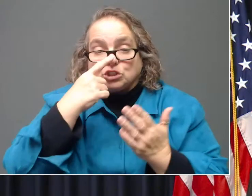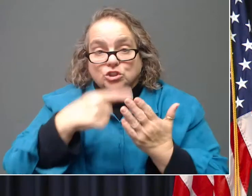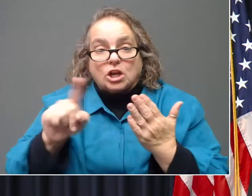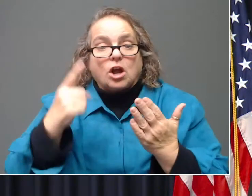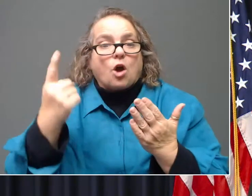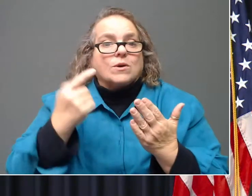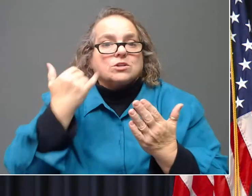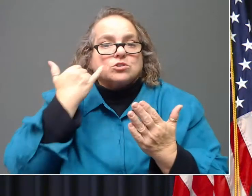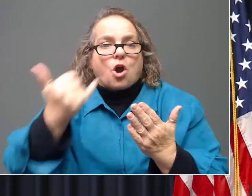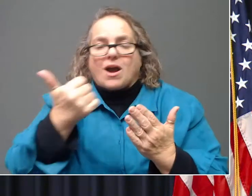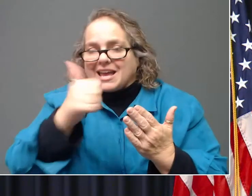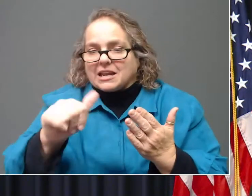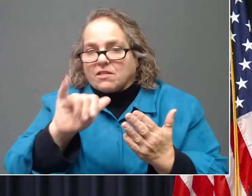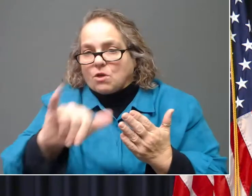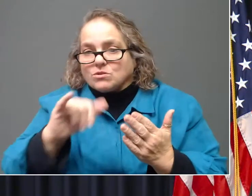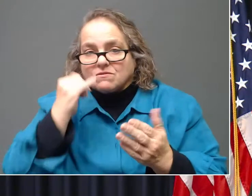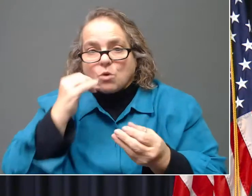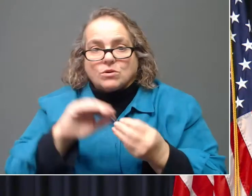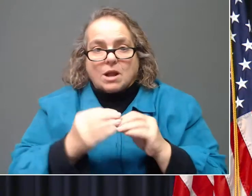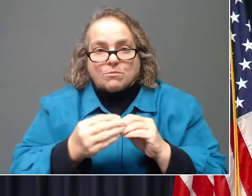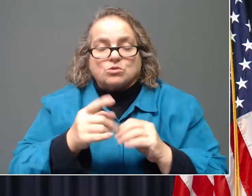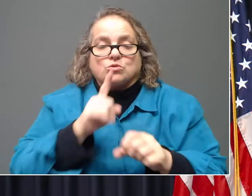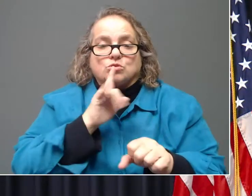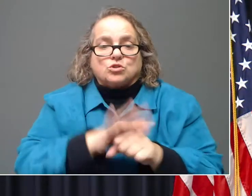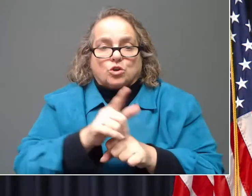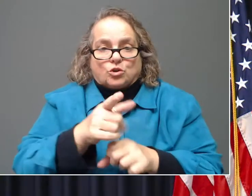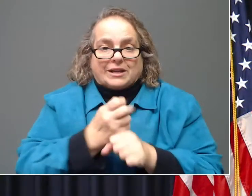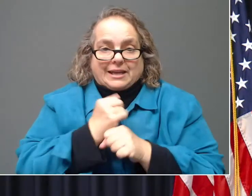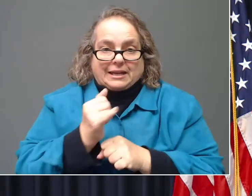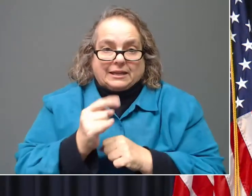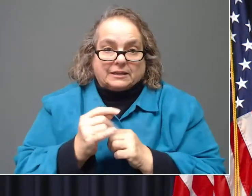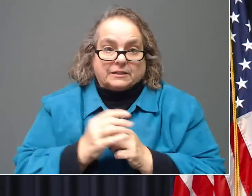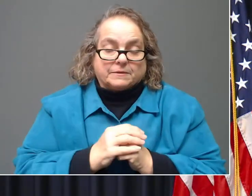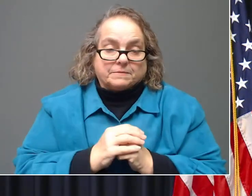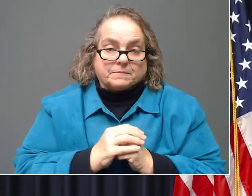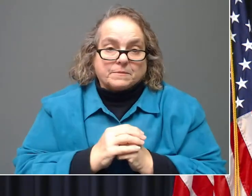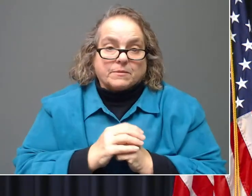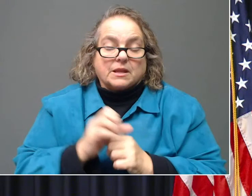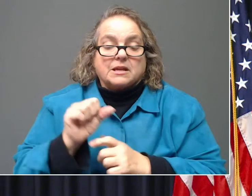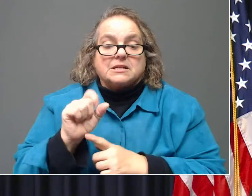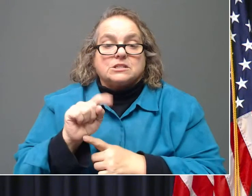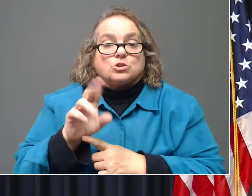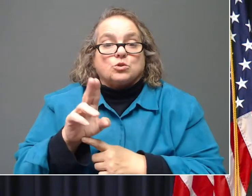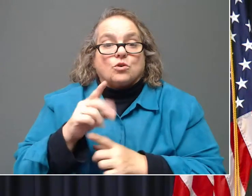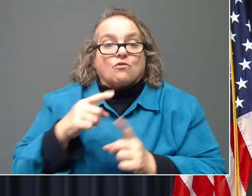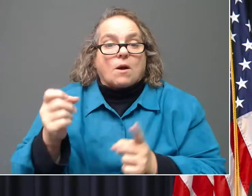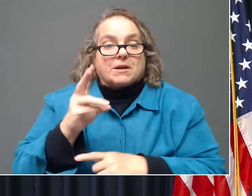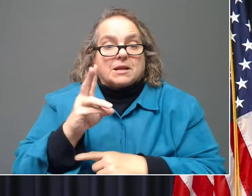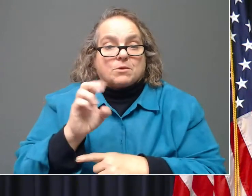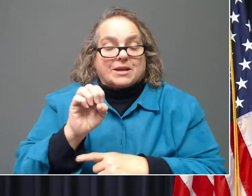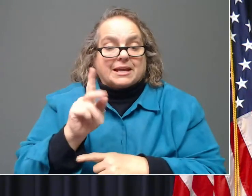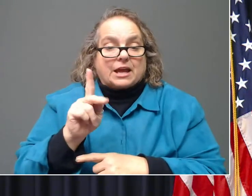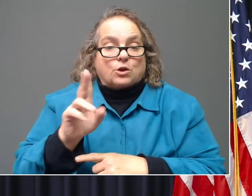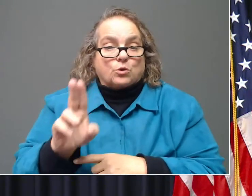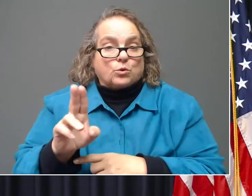numbers to ensure you are getting it. Stu Johnson from WEKU.